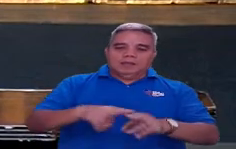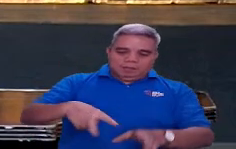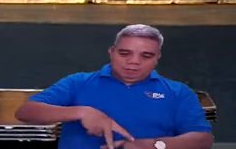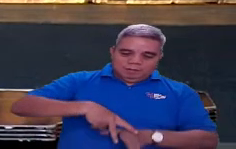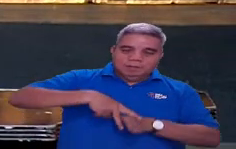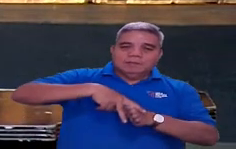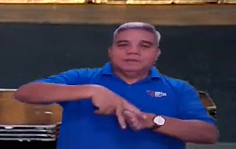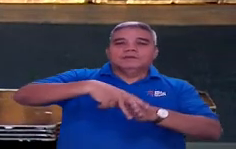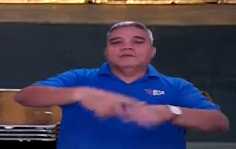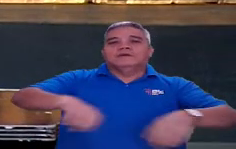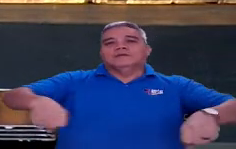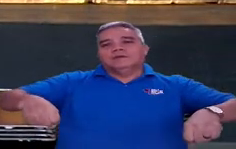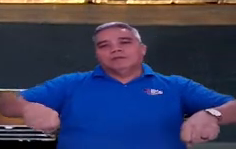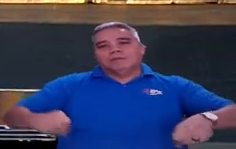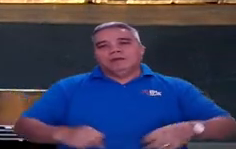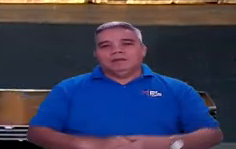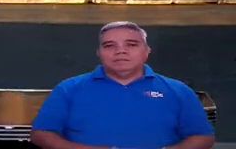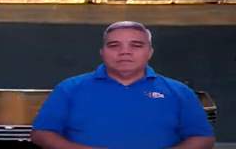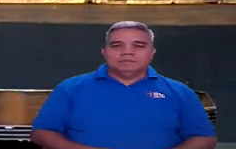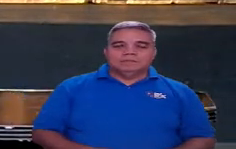Ano na ba? So,